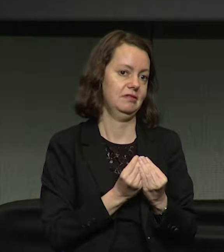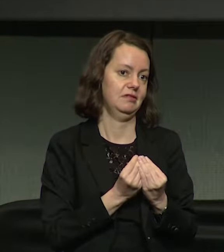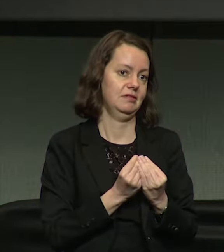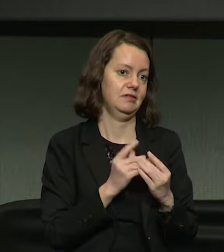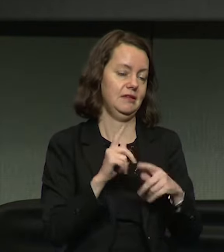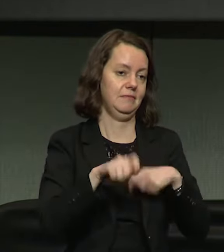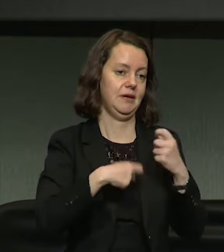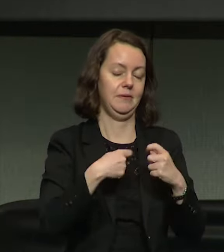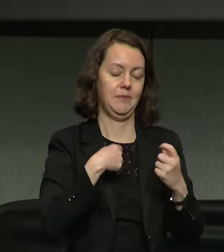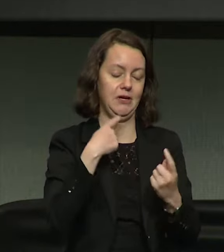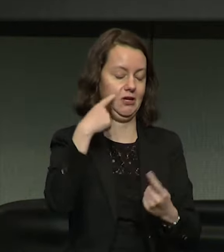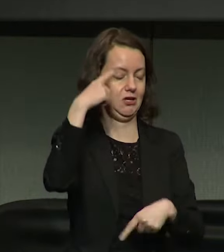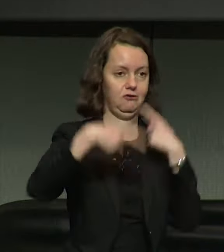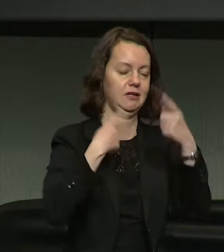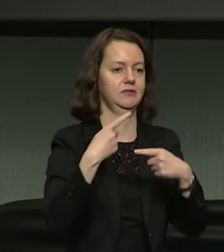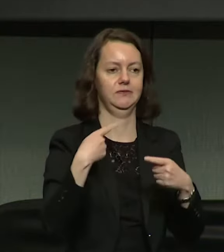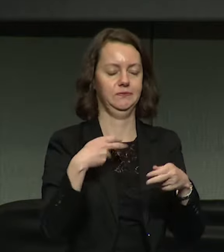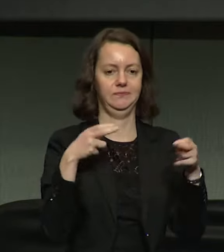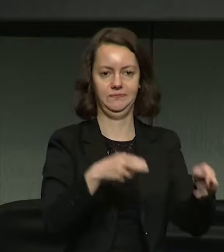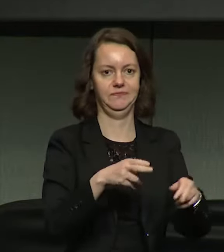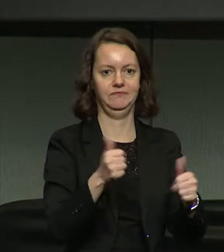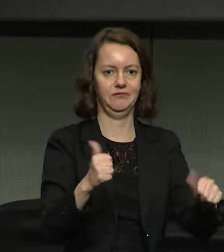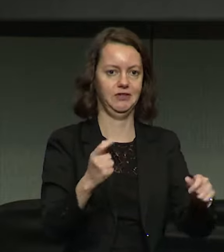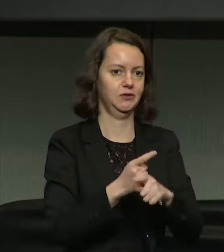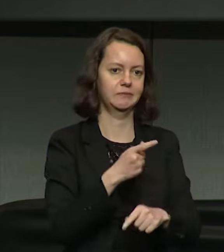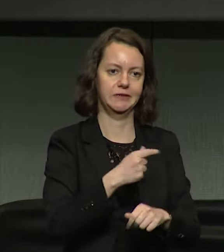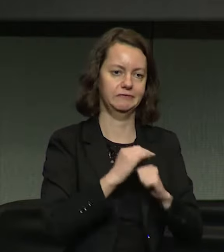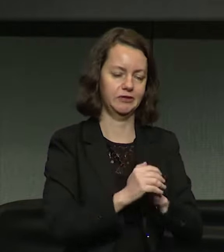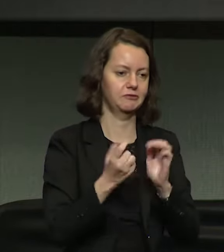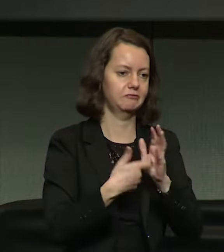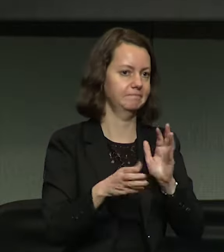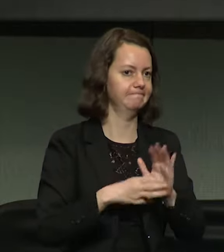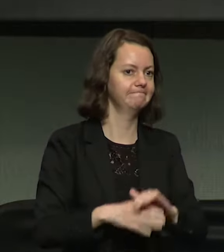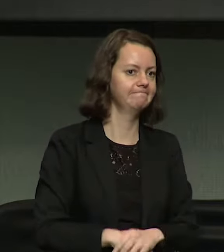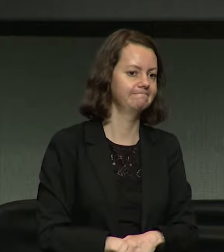me inside out. So we just don't talk anymore.